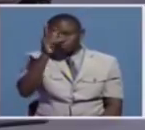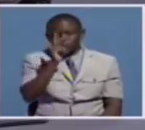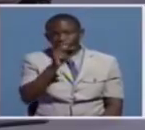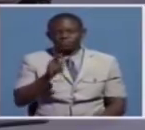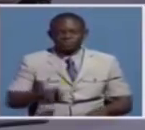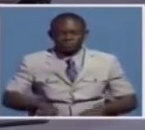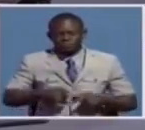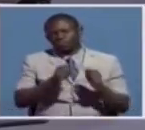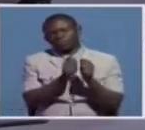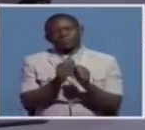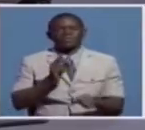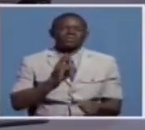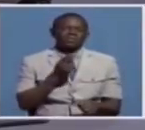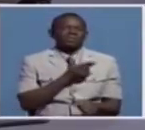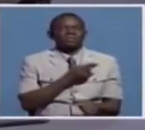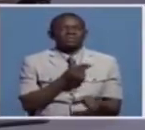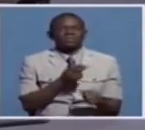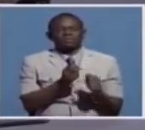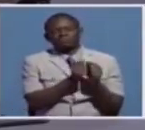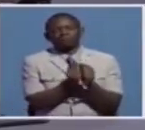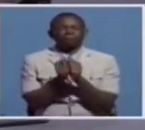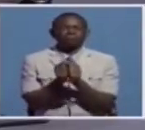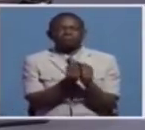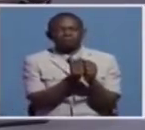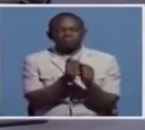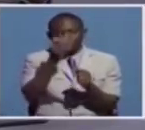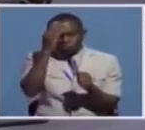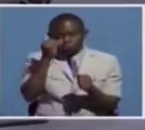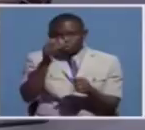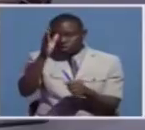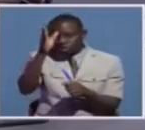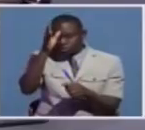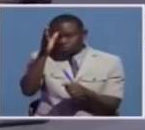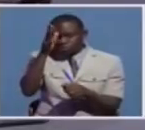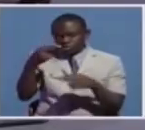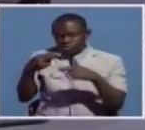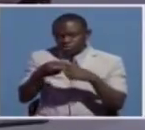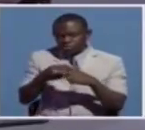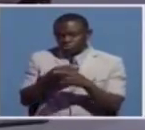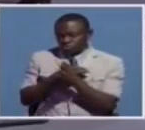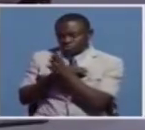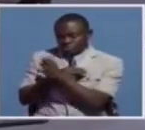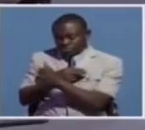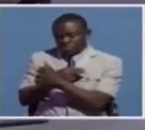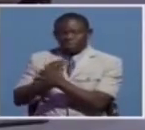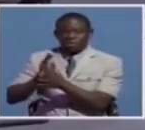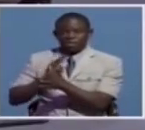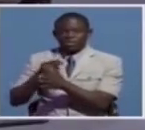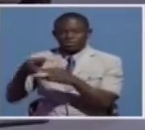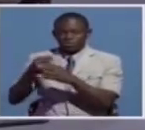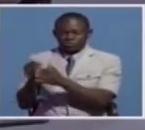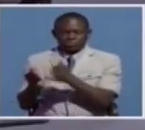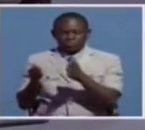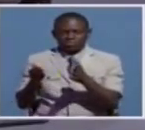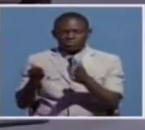we were in the room next to their room, so we'd see more of him. So that was one